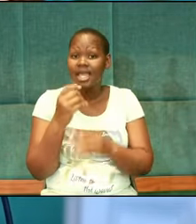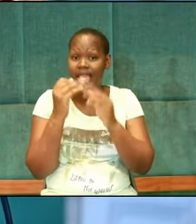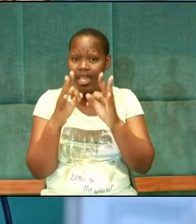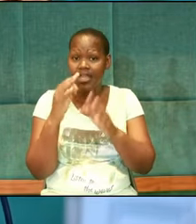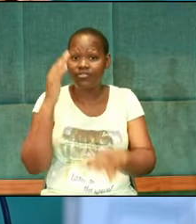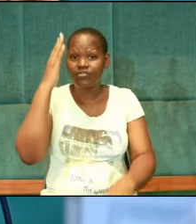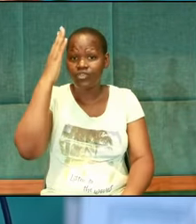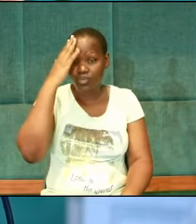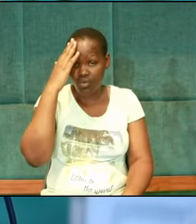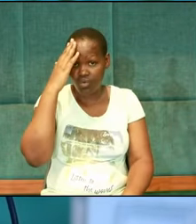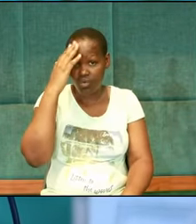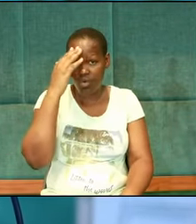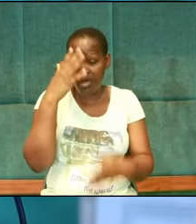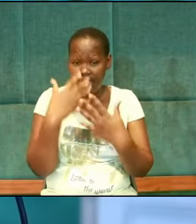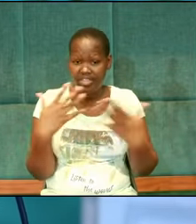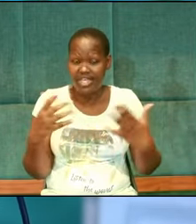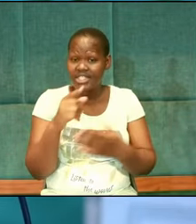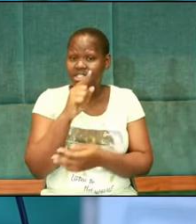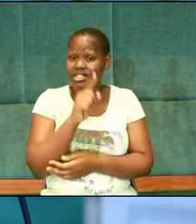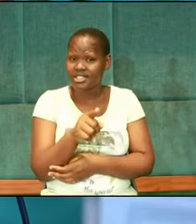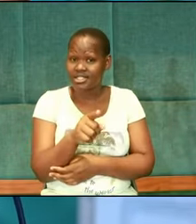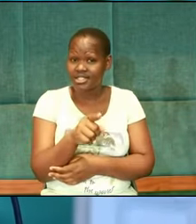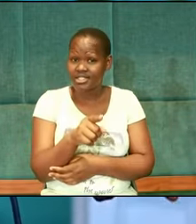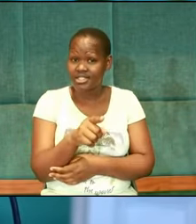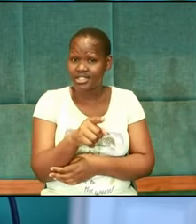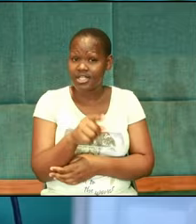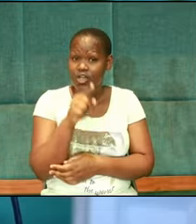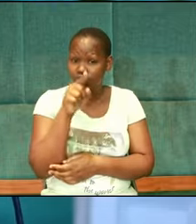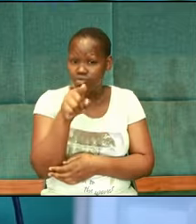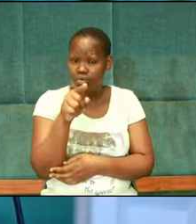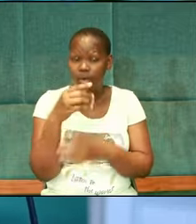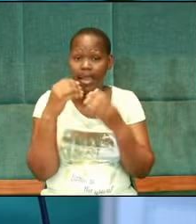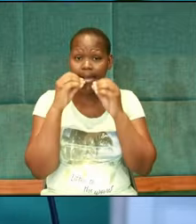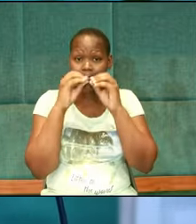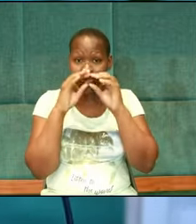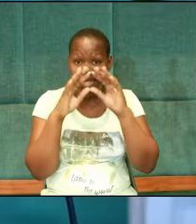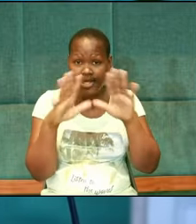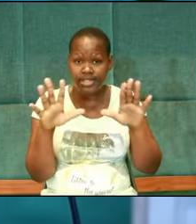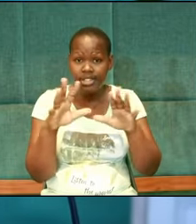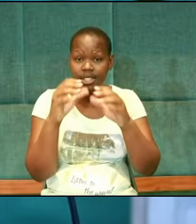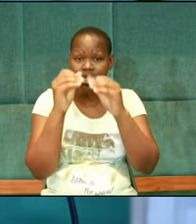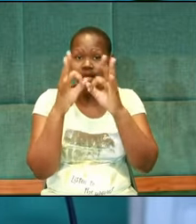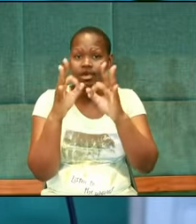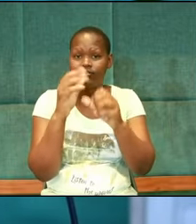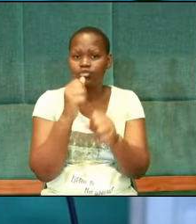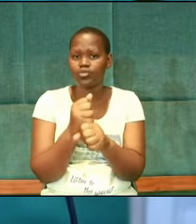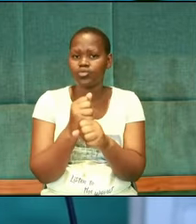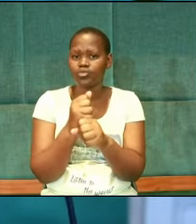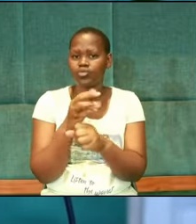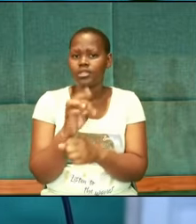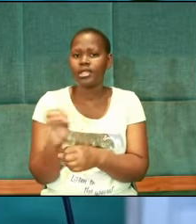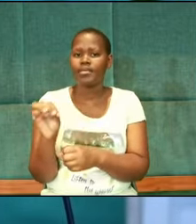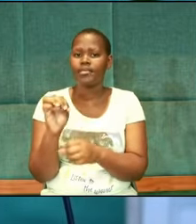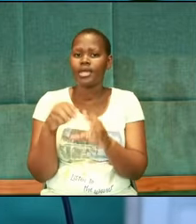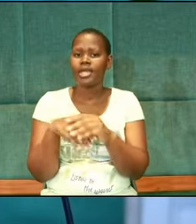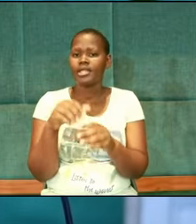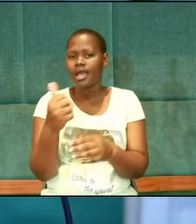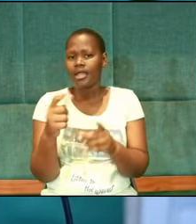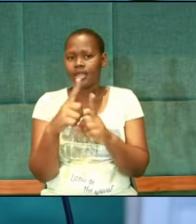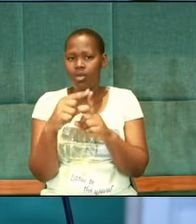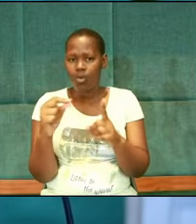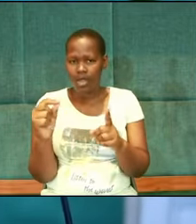know these things, you are blessed if you do them. In other words,